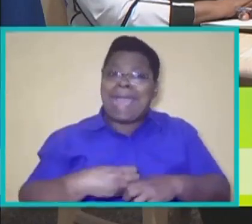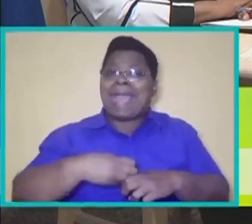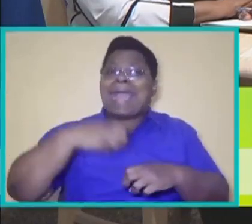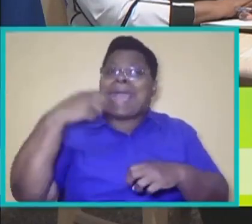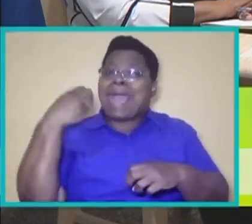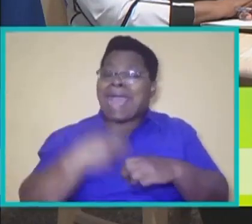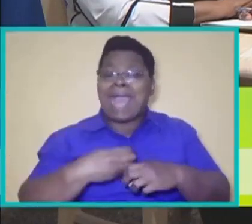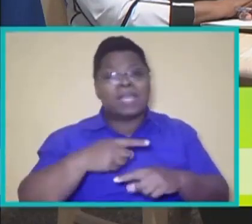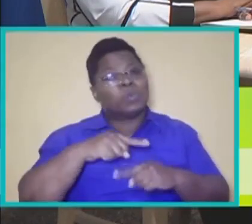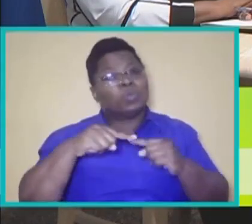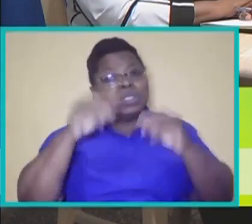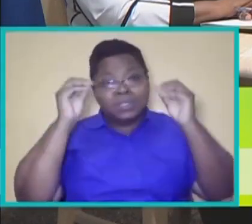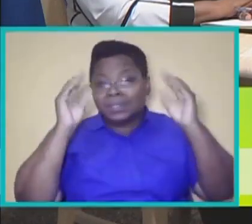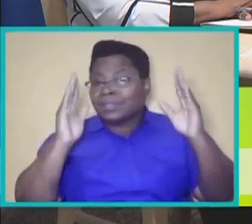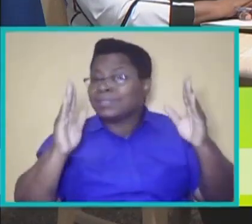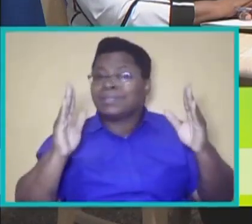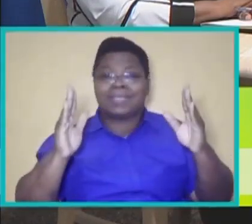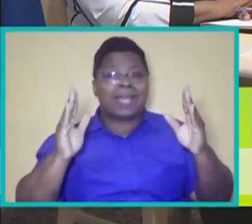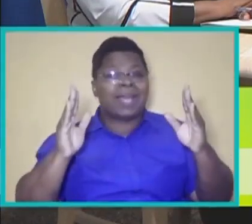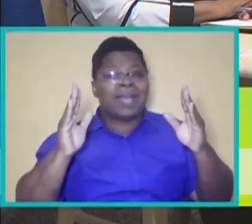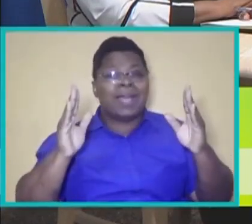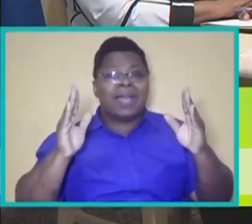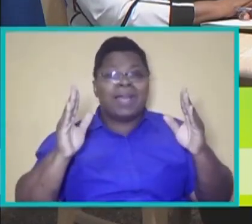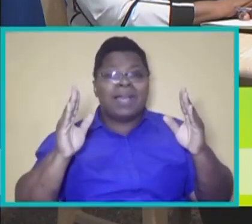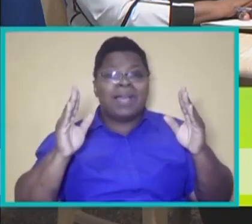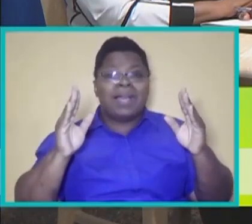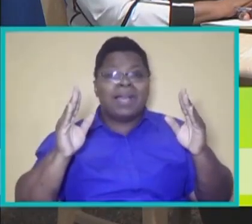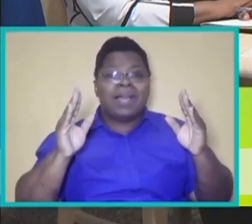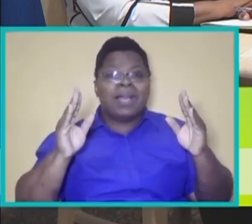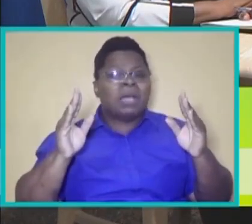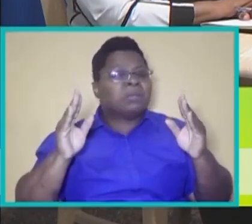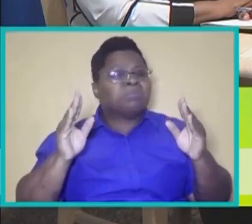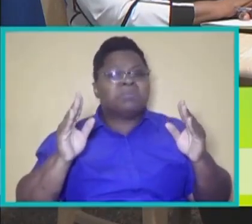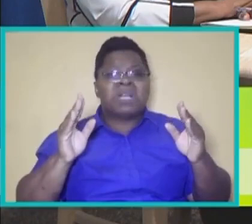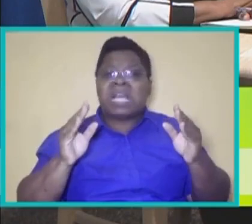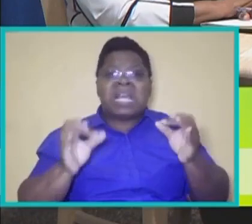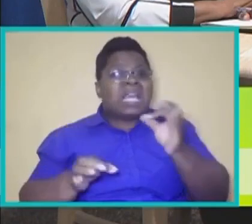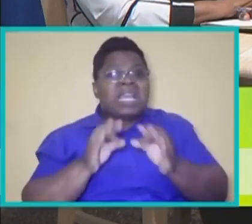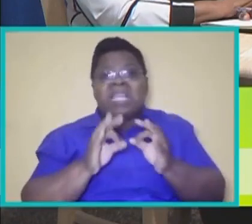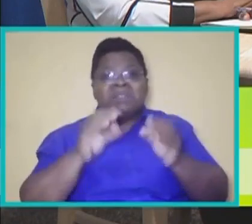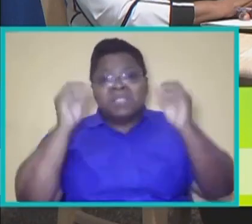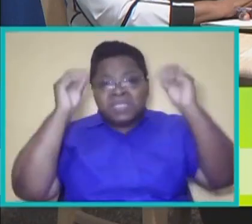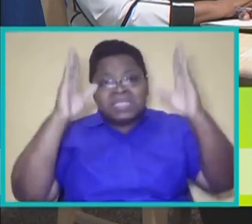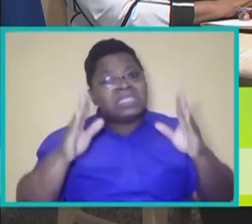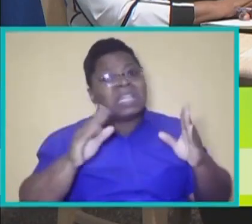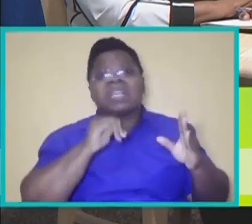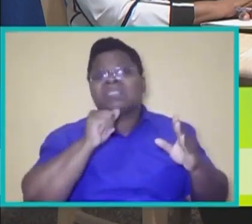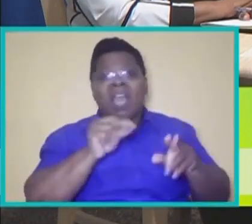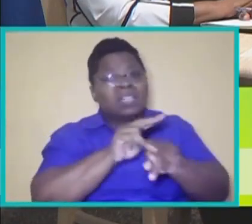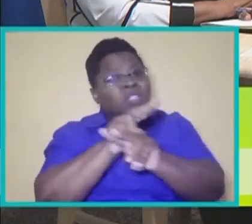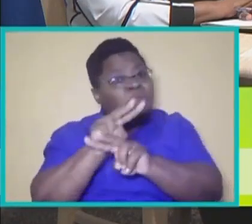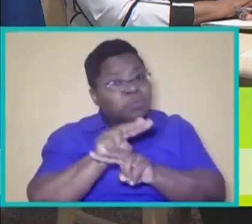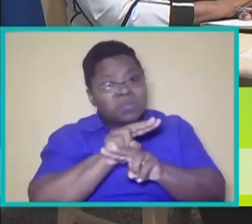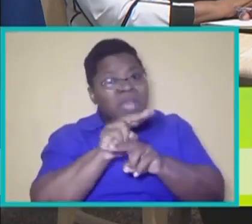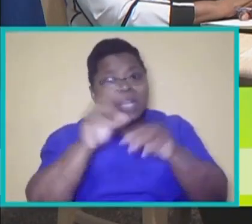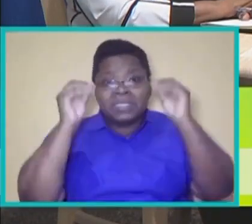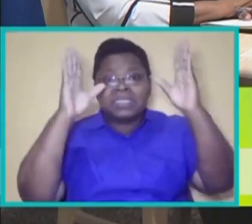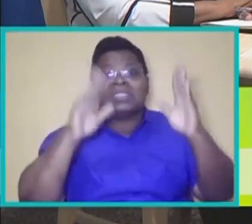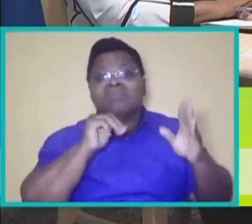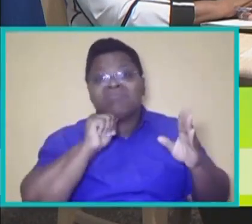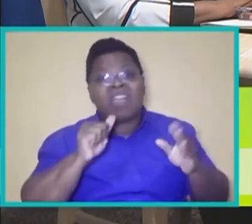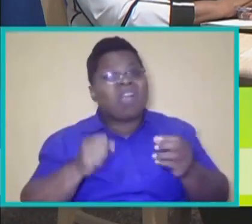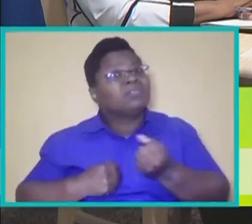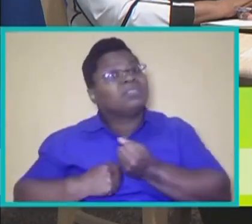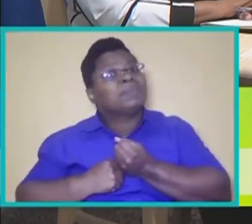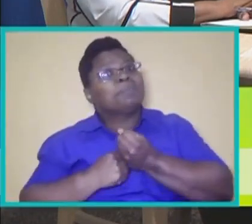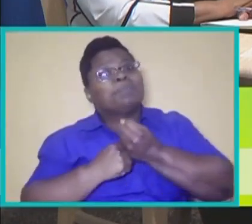not given a lot of support and monitoring so that their work